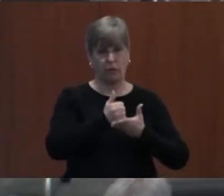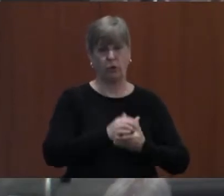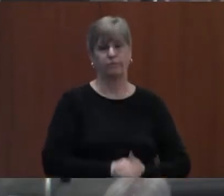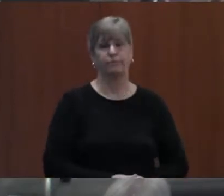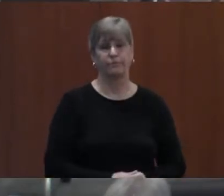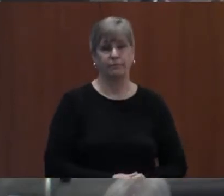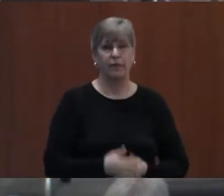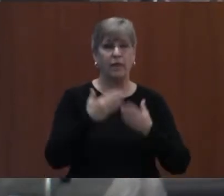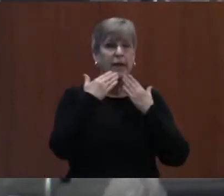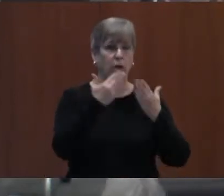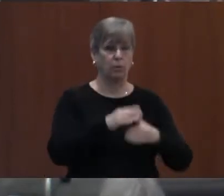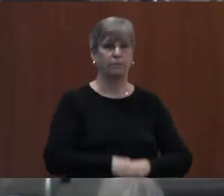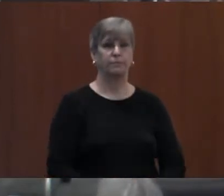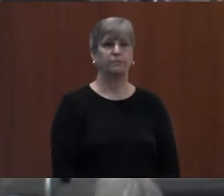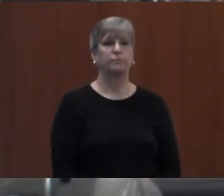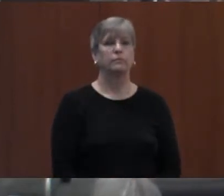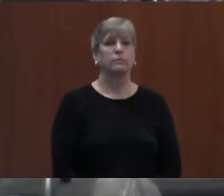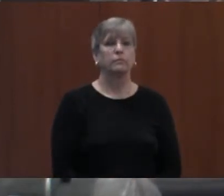Thank you. Thank you.